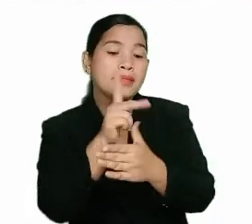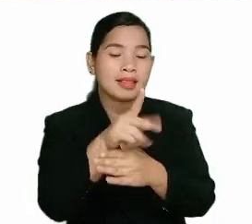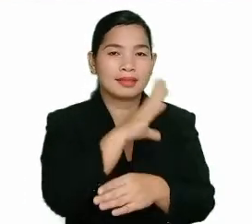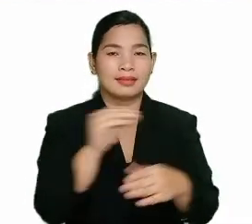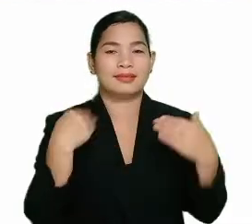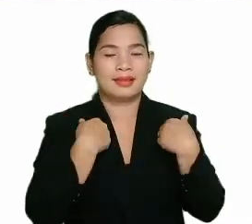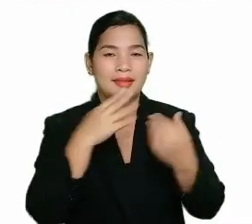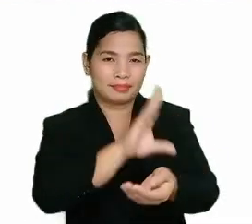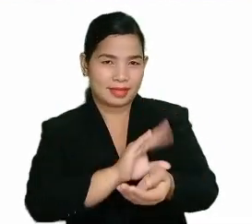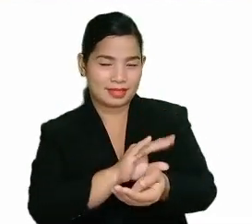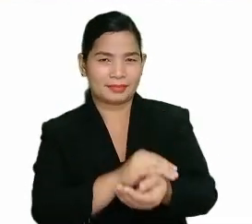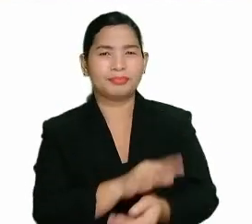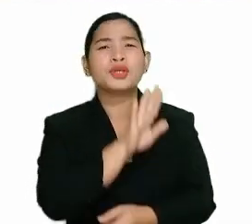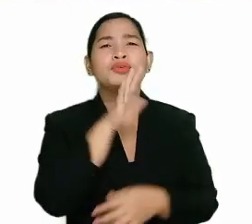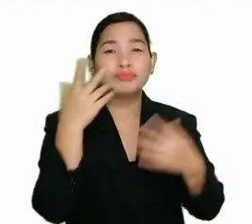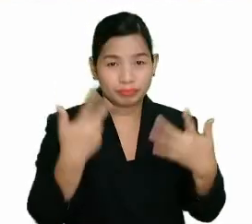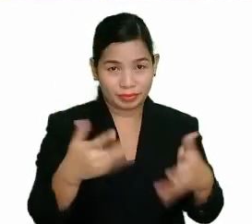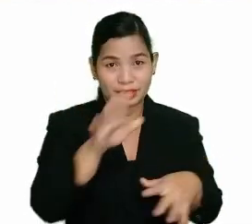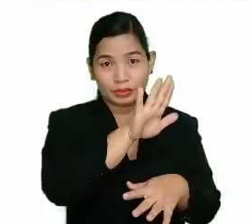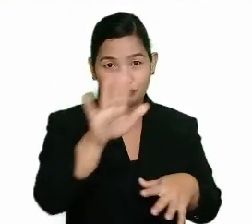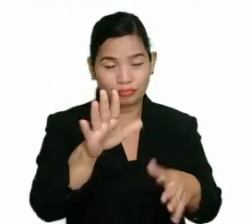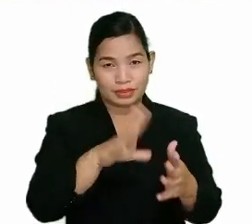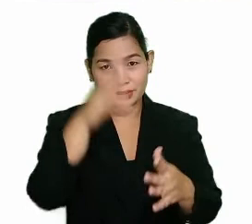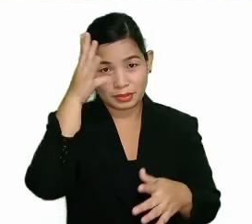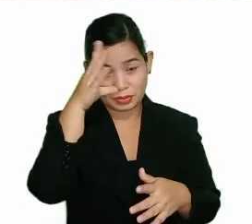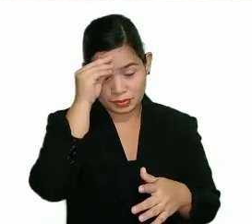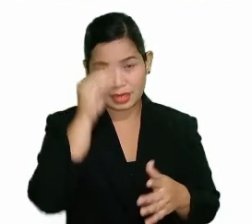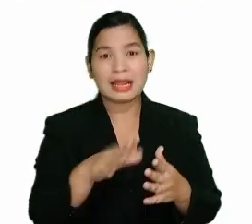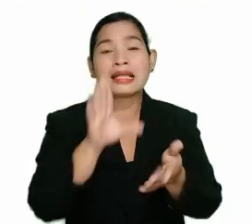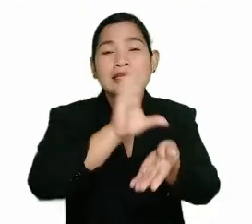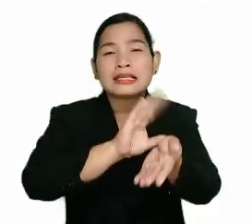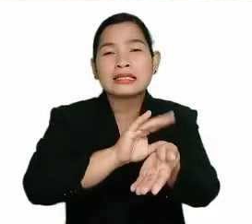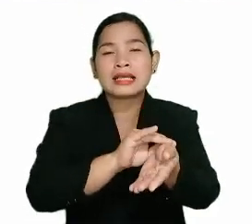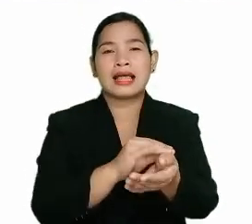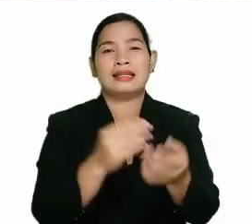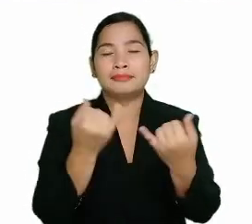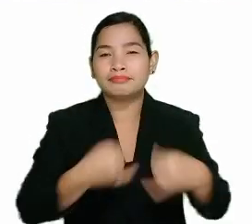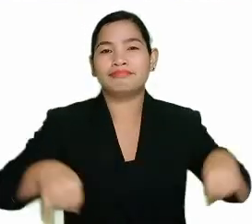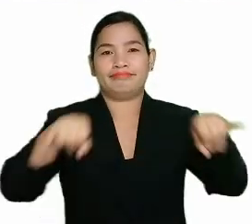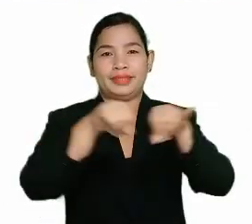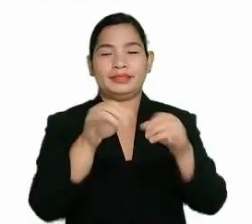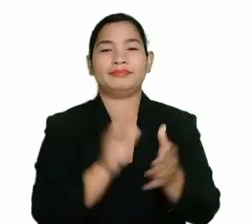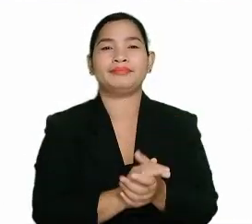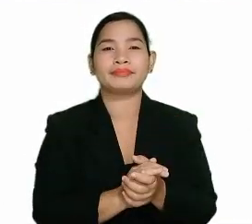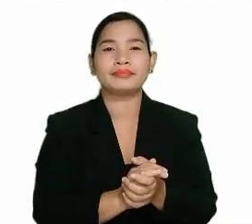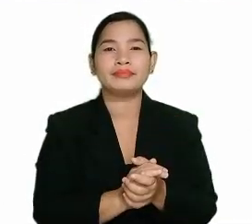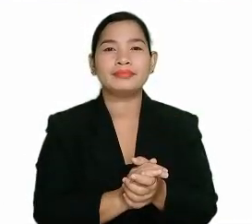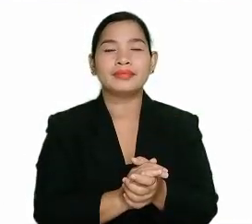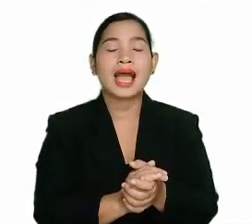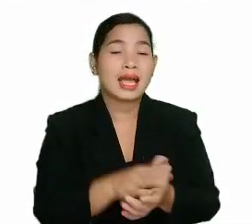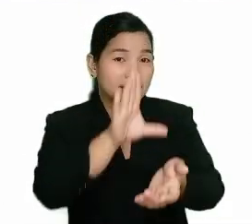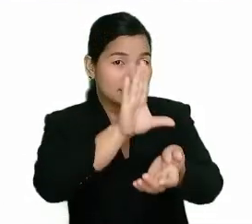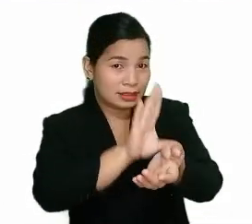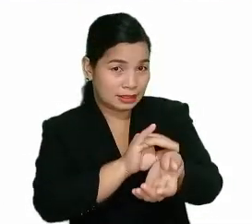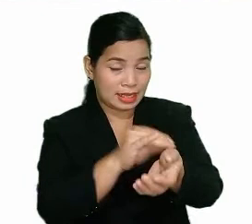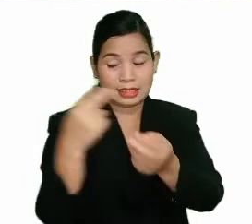its own, having organelles that do certain tasks, and these cells are